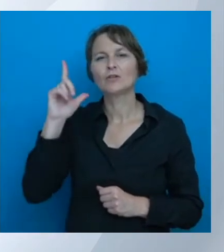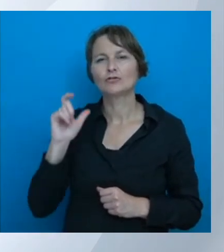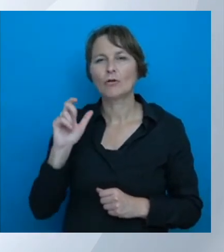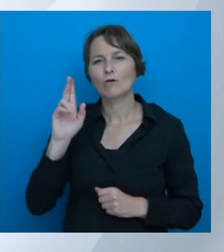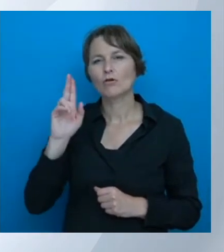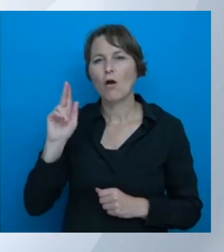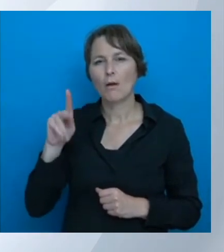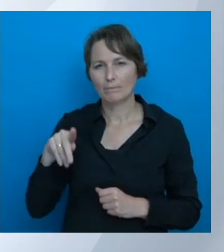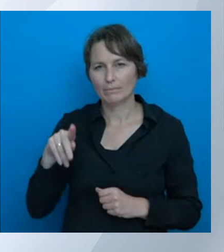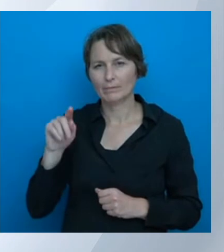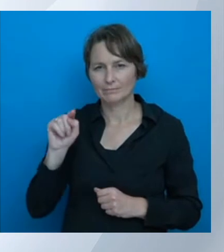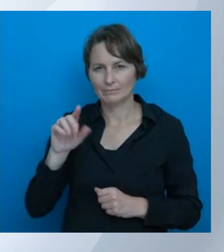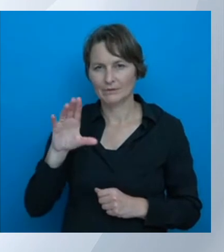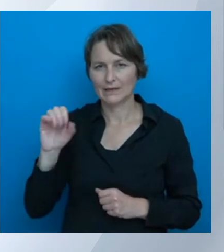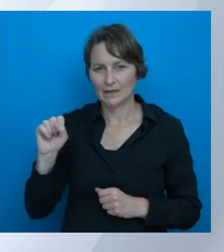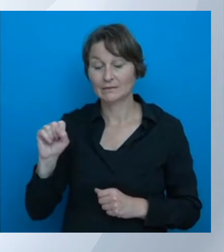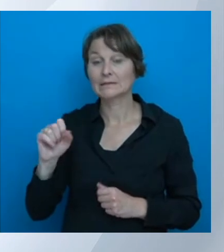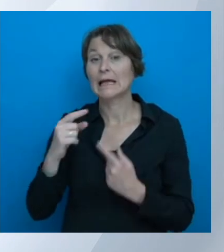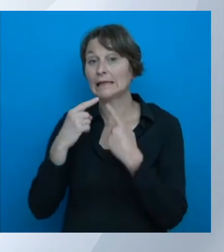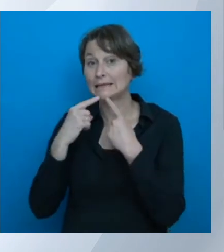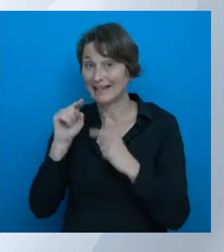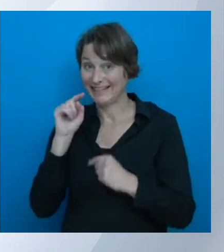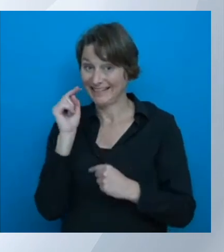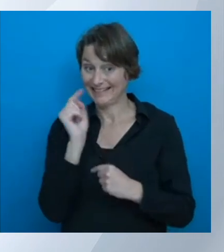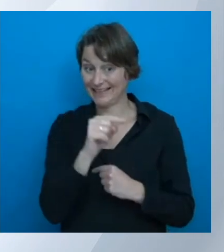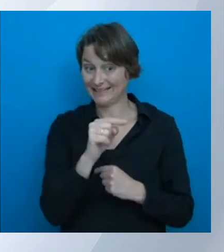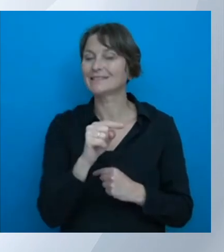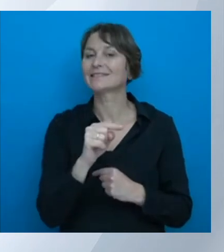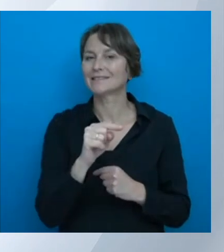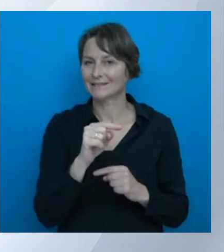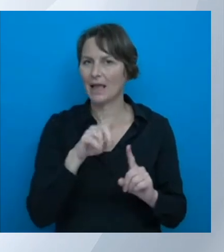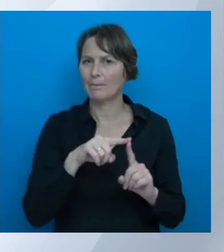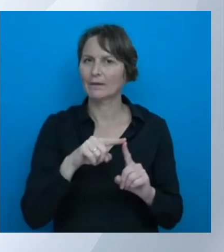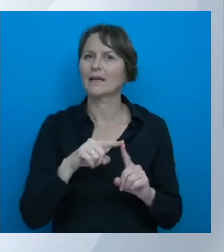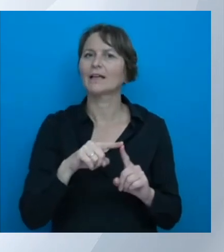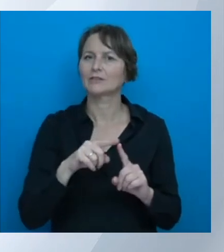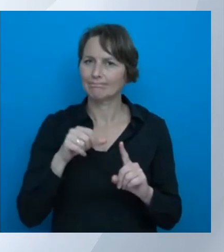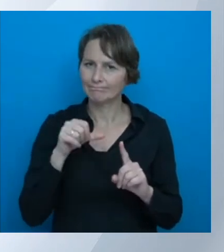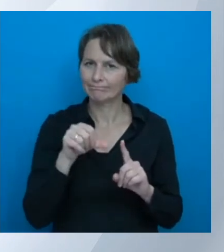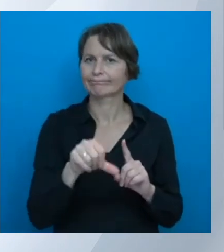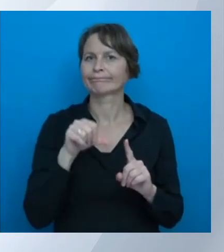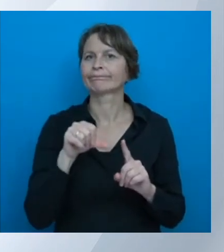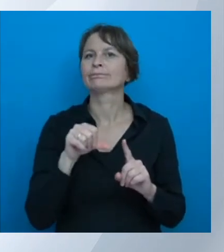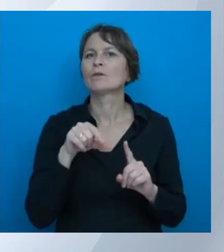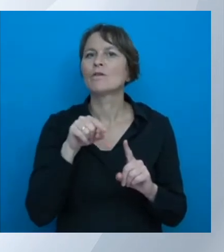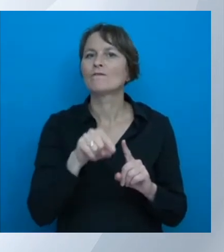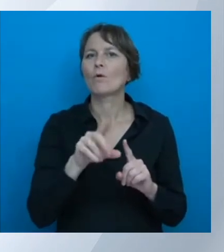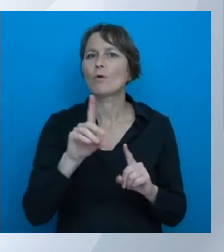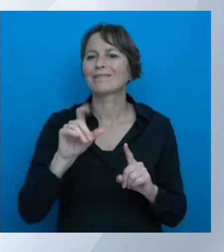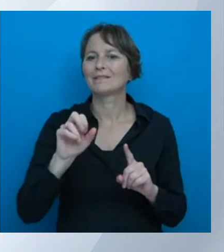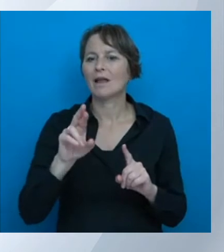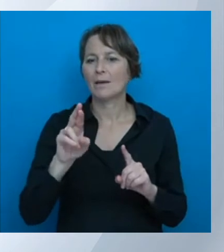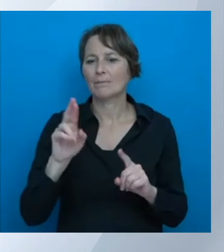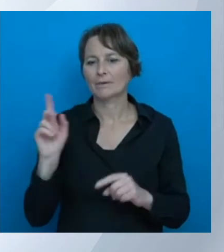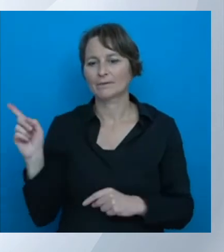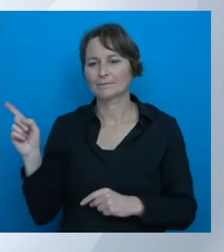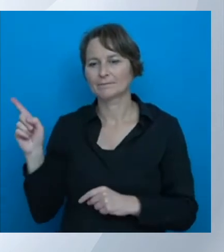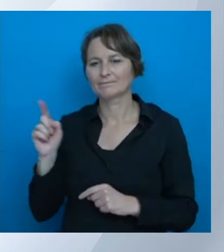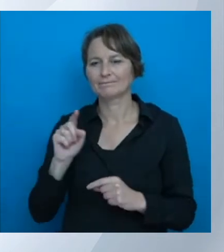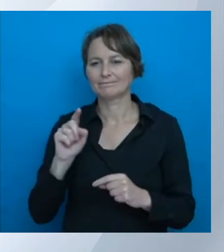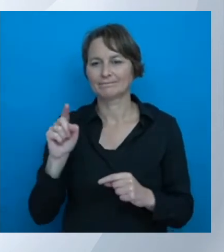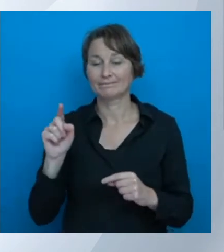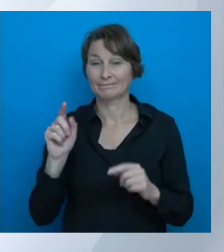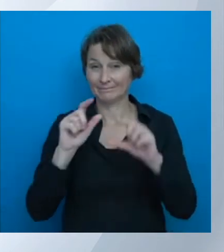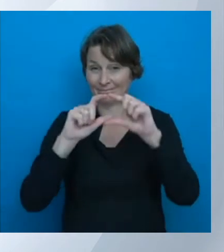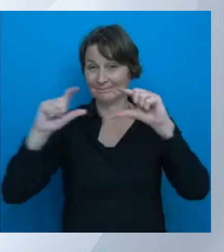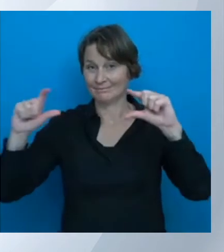telling to enable this application for Dapr by saying like services.add Dapr client, and then I'm mapping